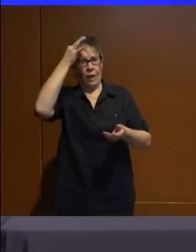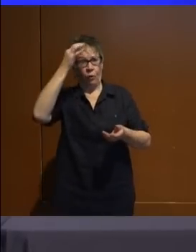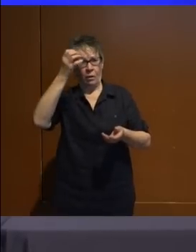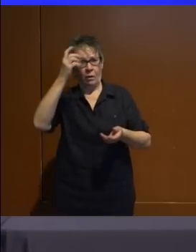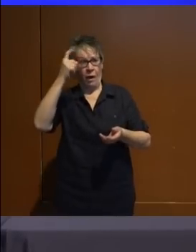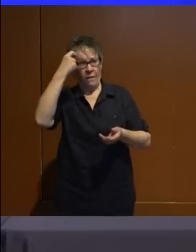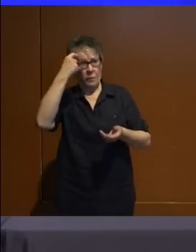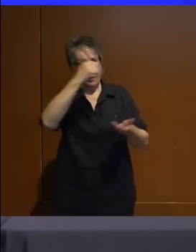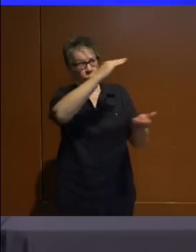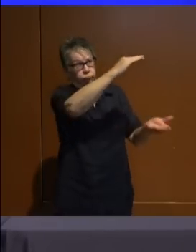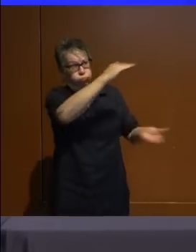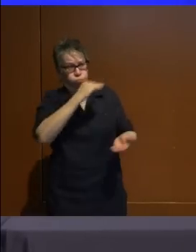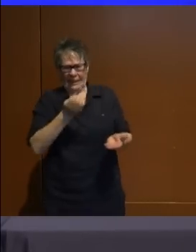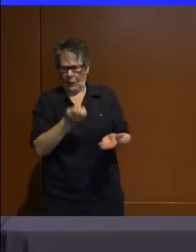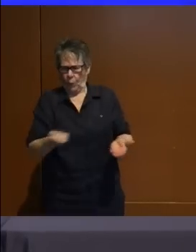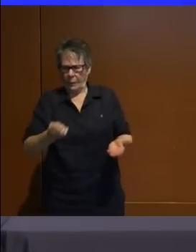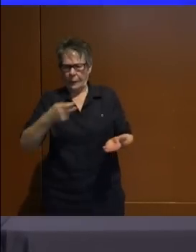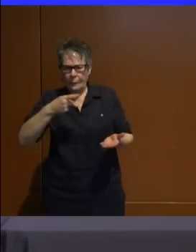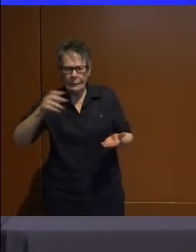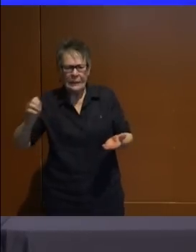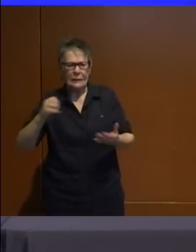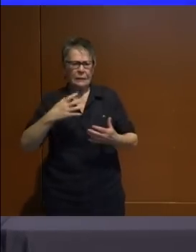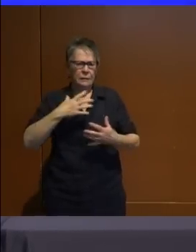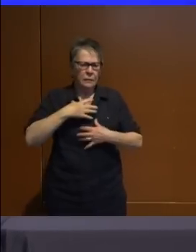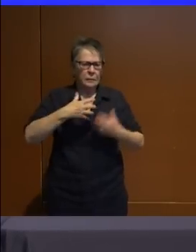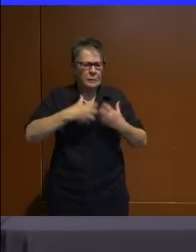Matt Placken is with us. I want him to help me out here.